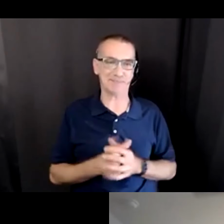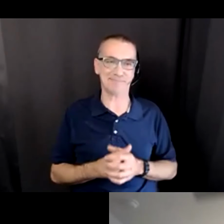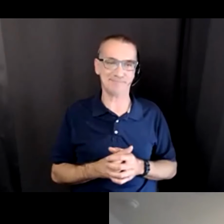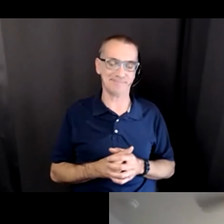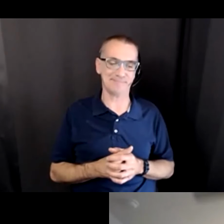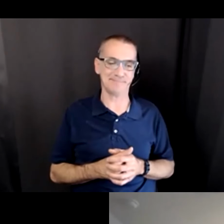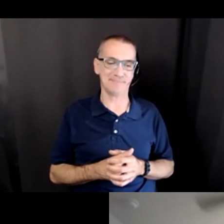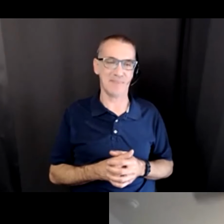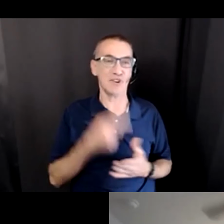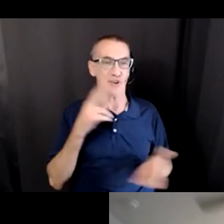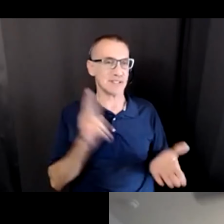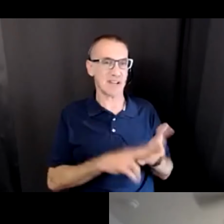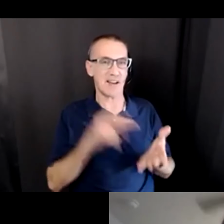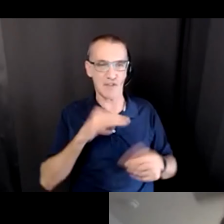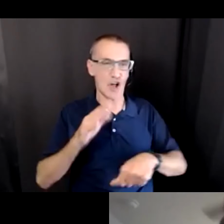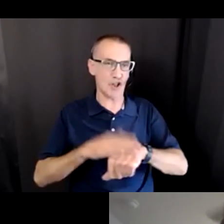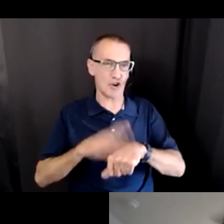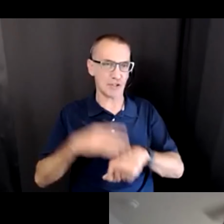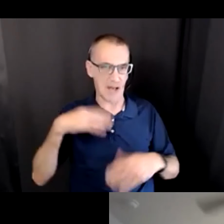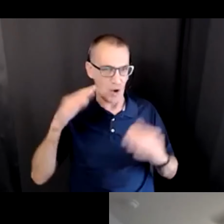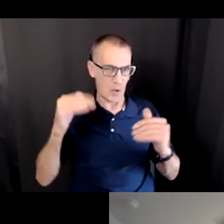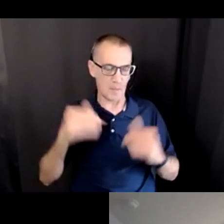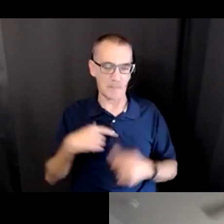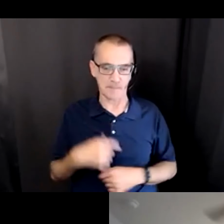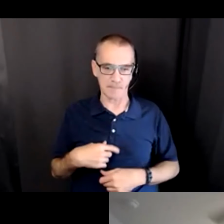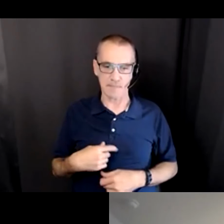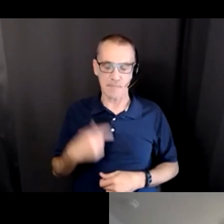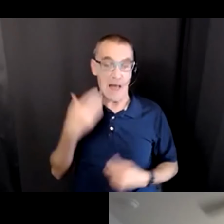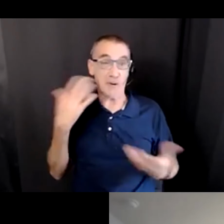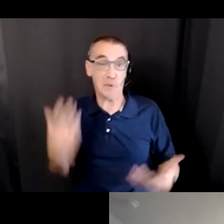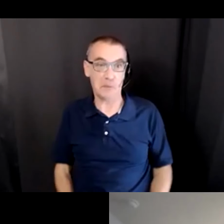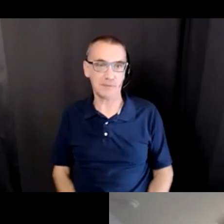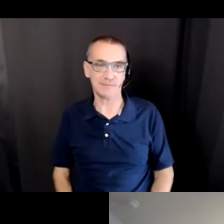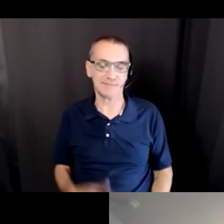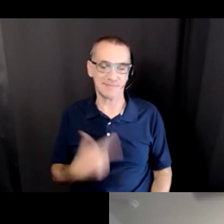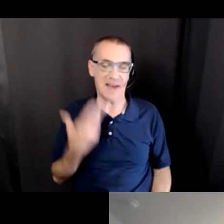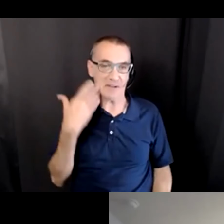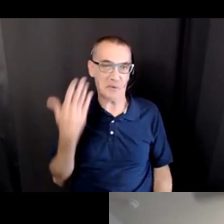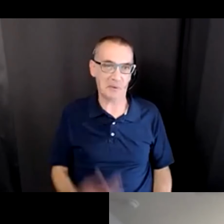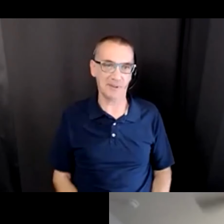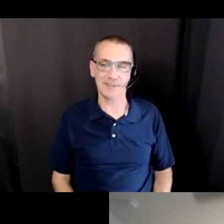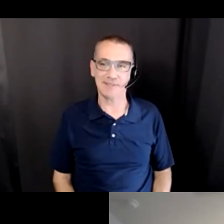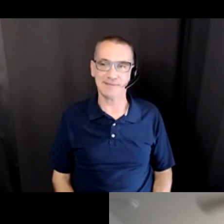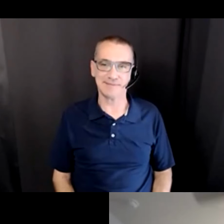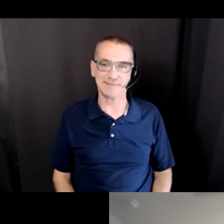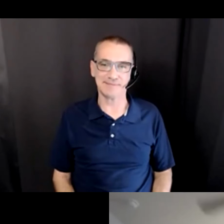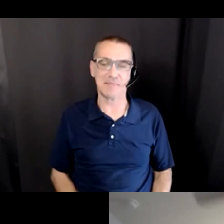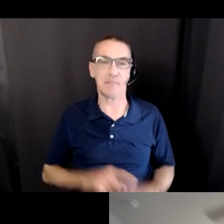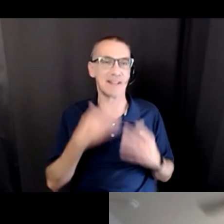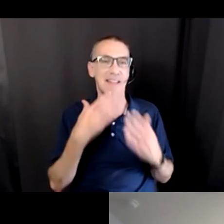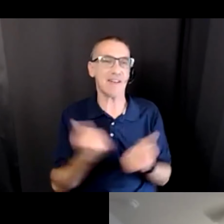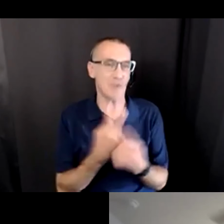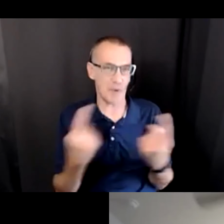You're right. signed up for the alerts, I hope. I hope. Yeah, I don't know. Well, I don't know. But thank you,